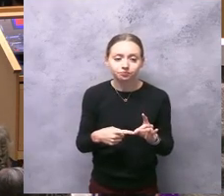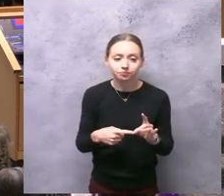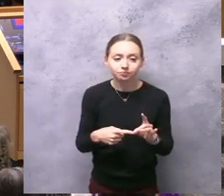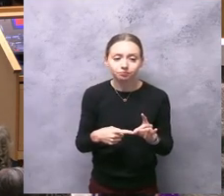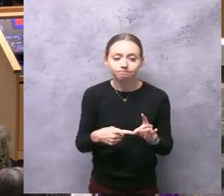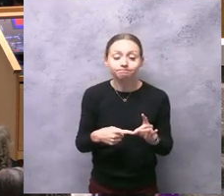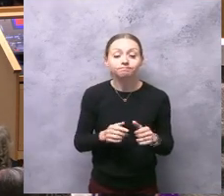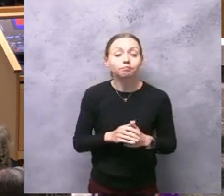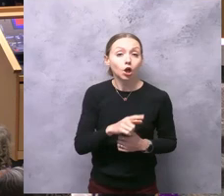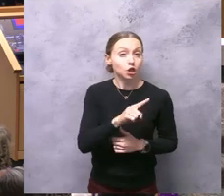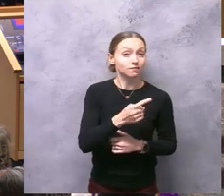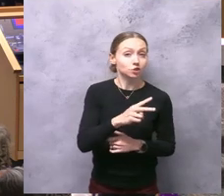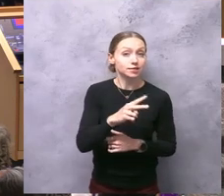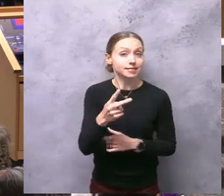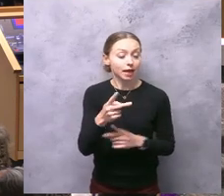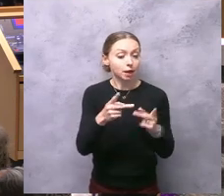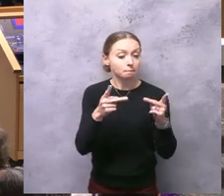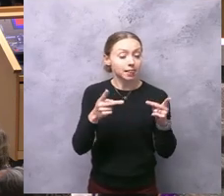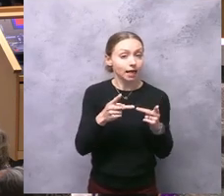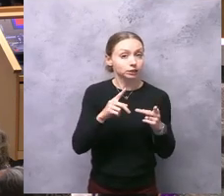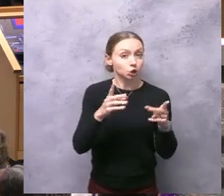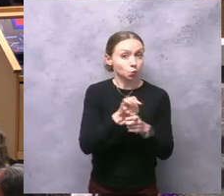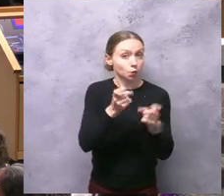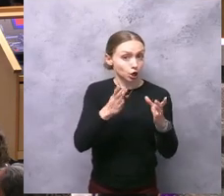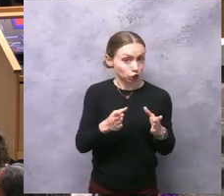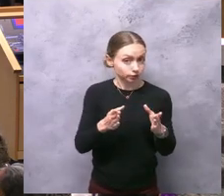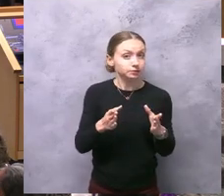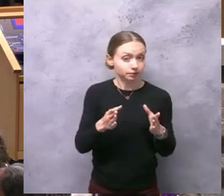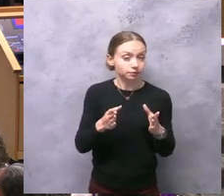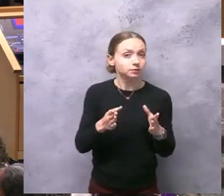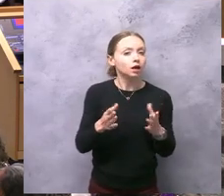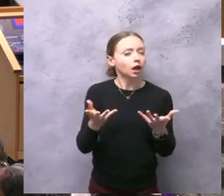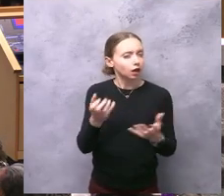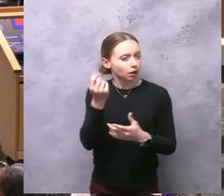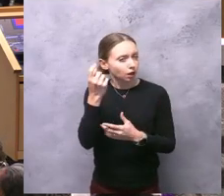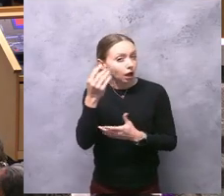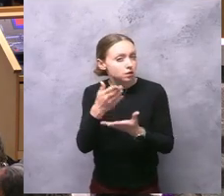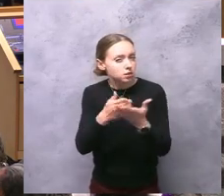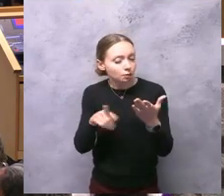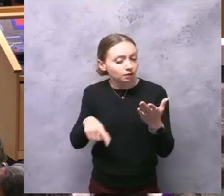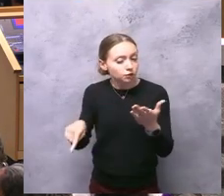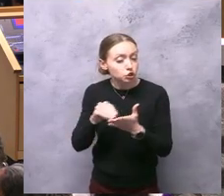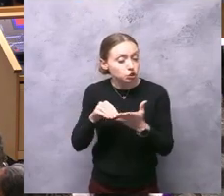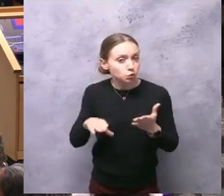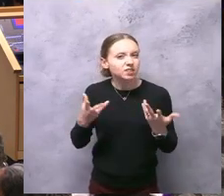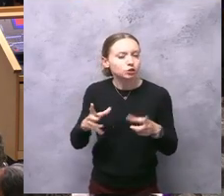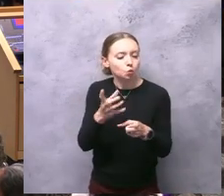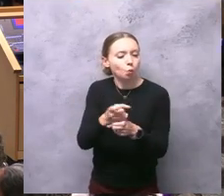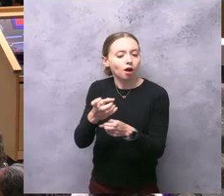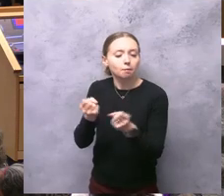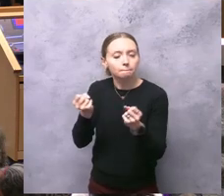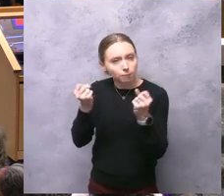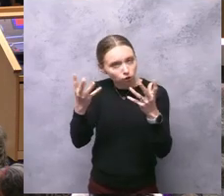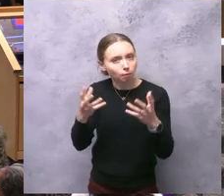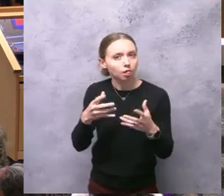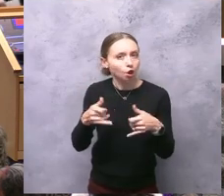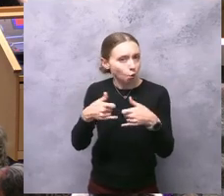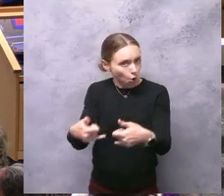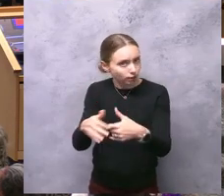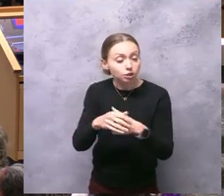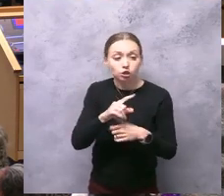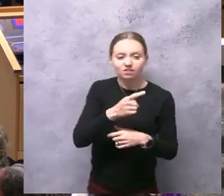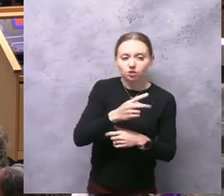The first and second place winners are, and some of these students have won multiple awards. So first and second